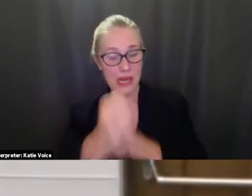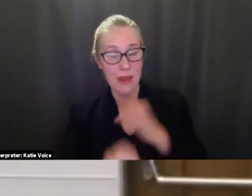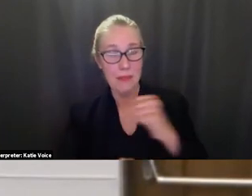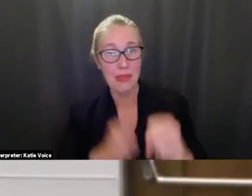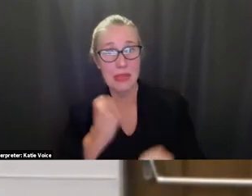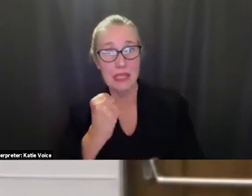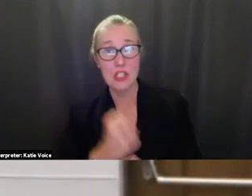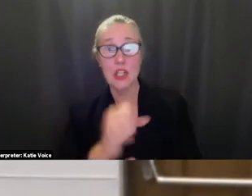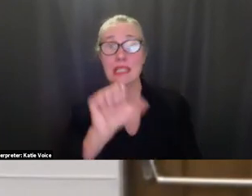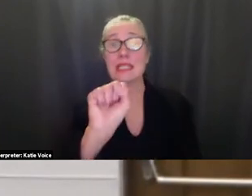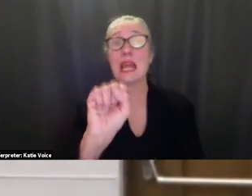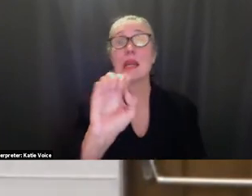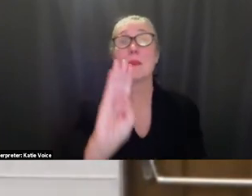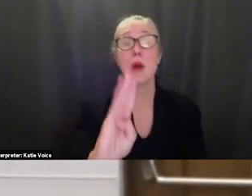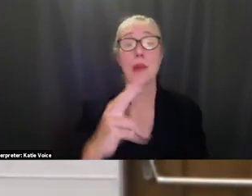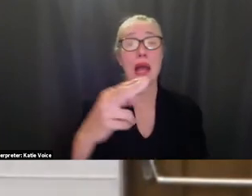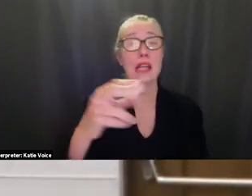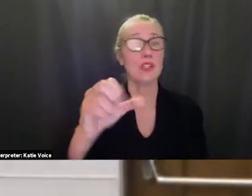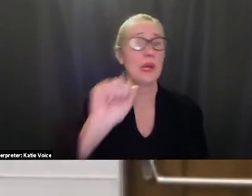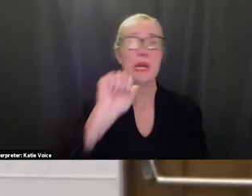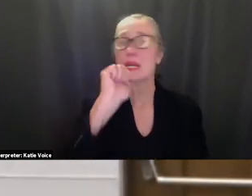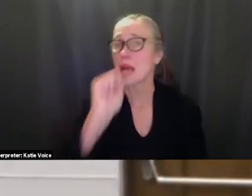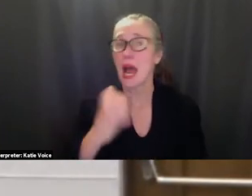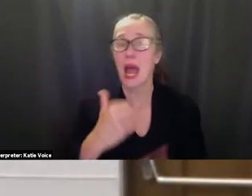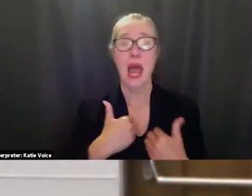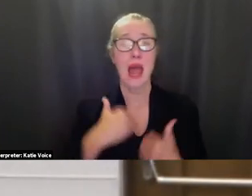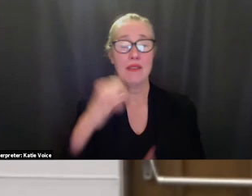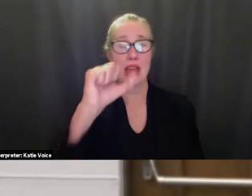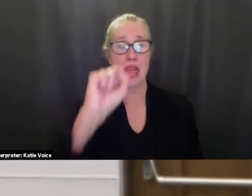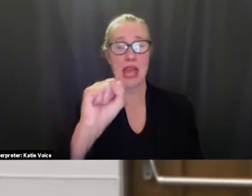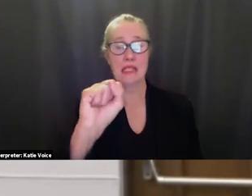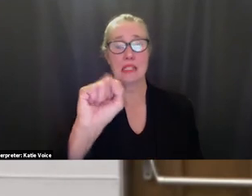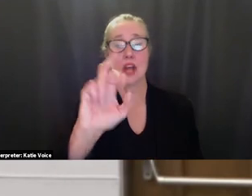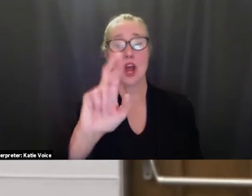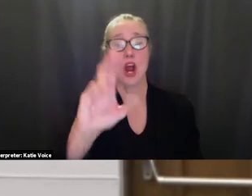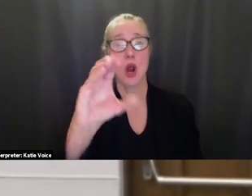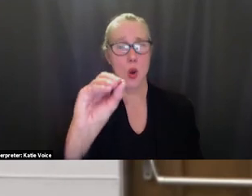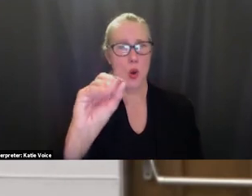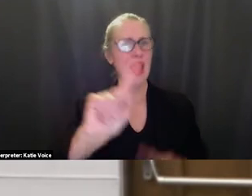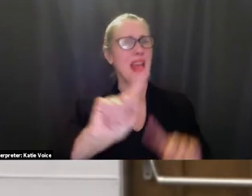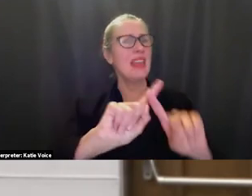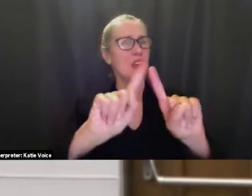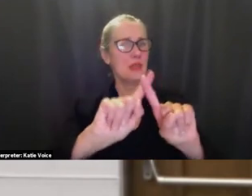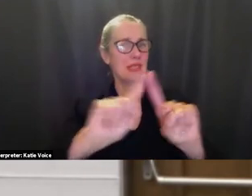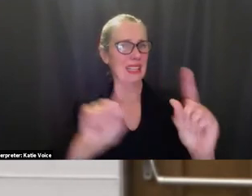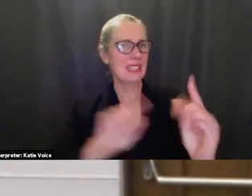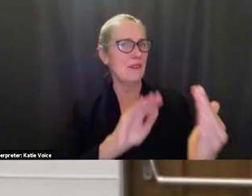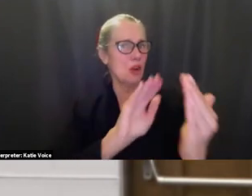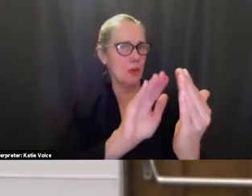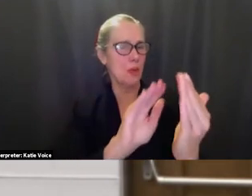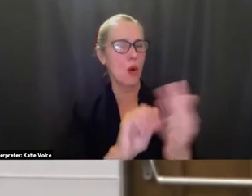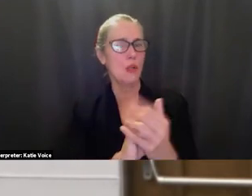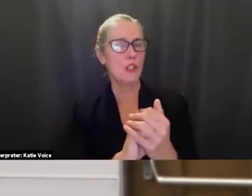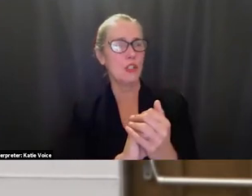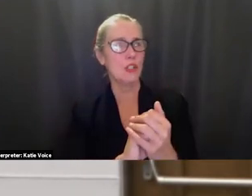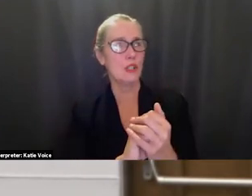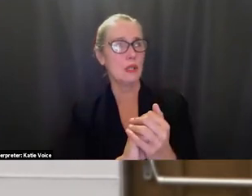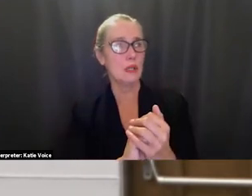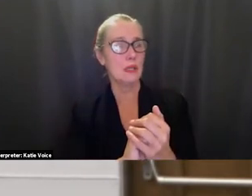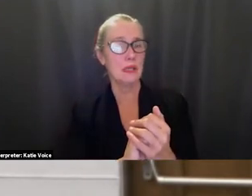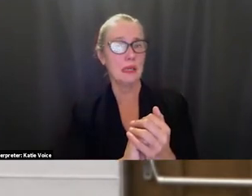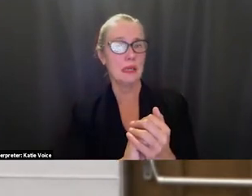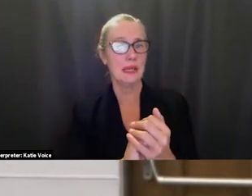uh santa barbara high school does not have an sro on campus they have a different model where they they call the the